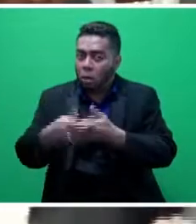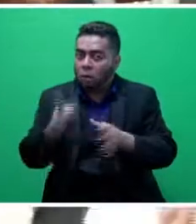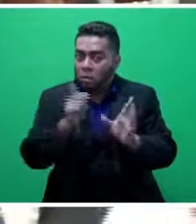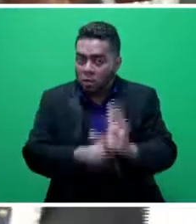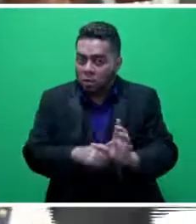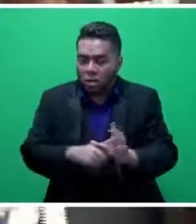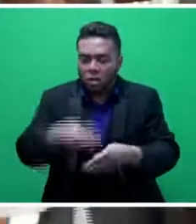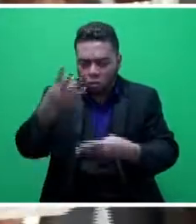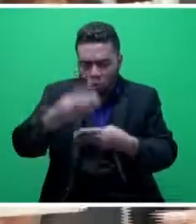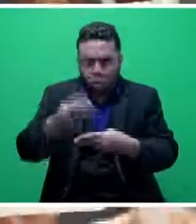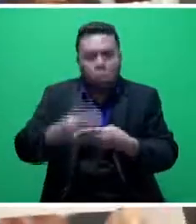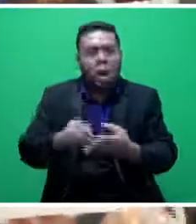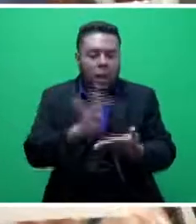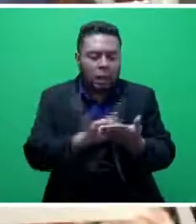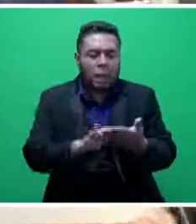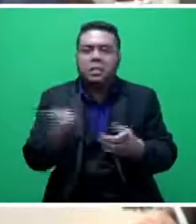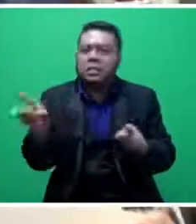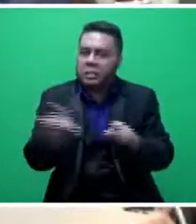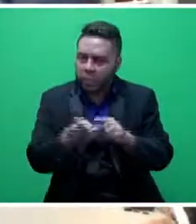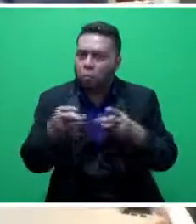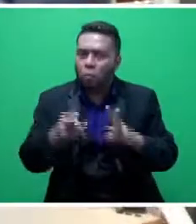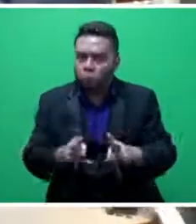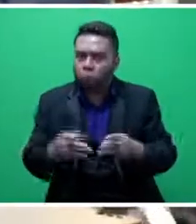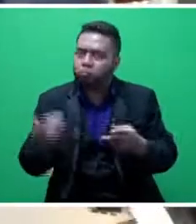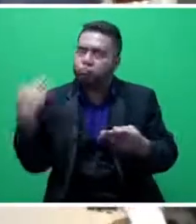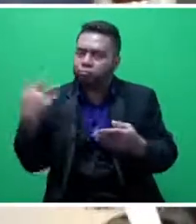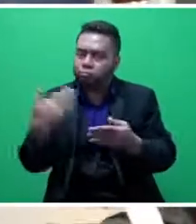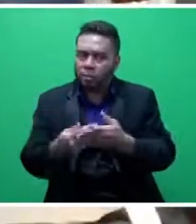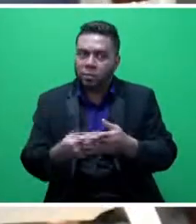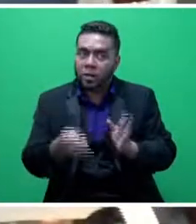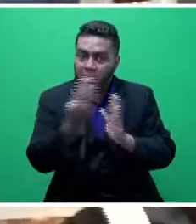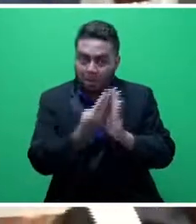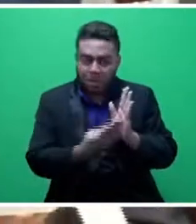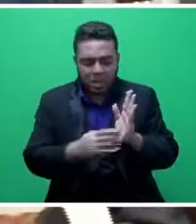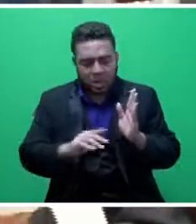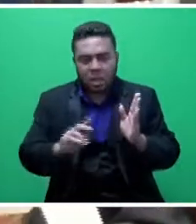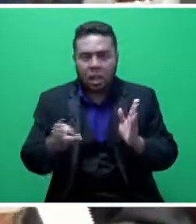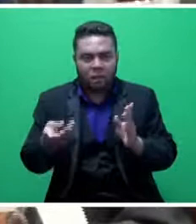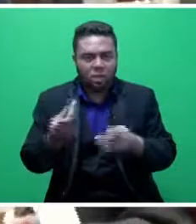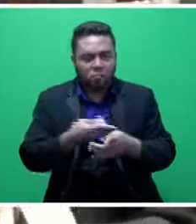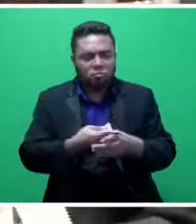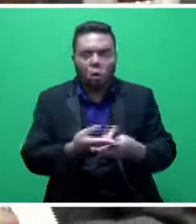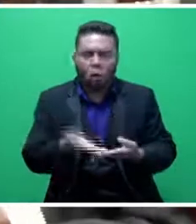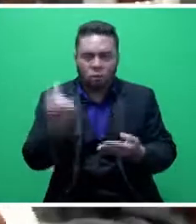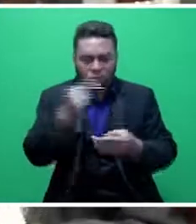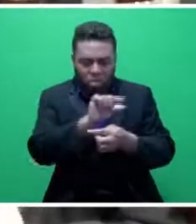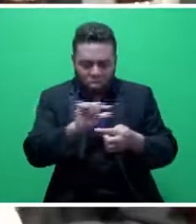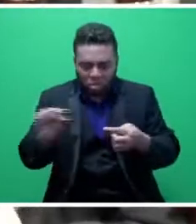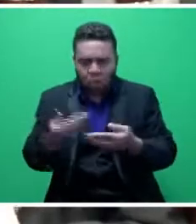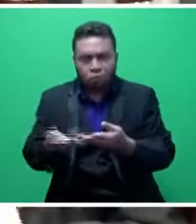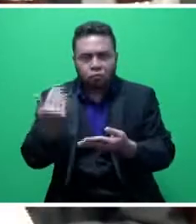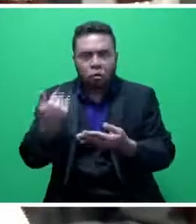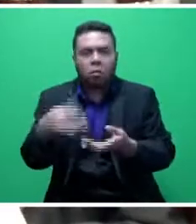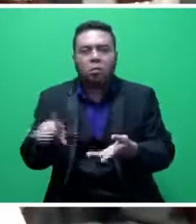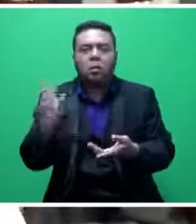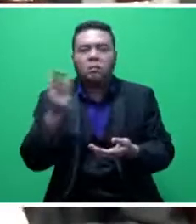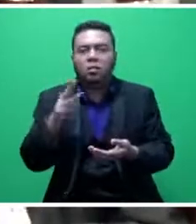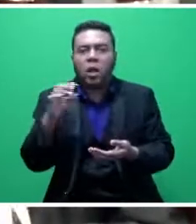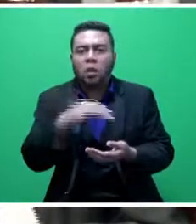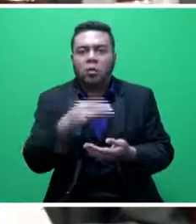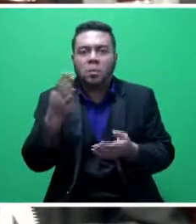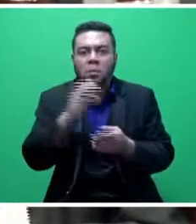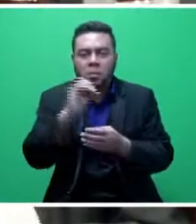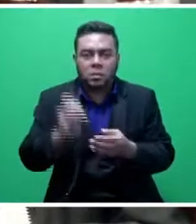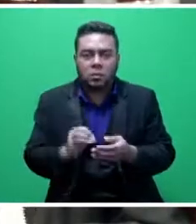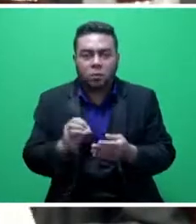calculated in the same way as an interest rate. The bill deletes section 46B of the Act, which is dealing with the imposition of 300% penalty for